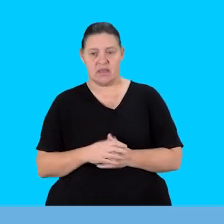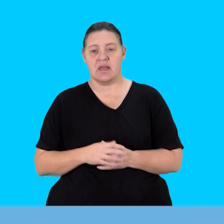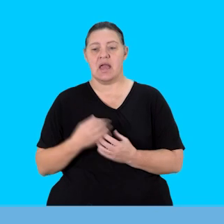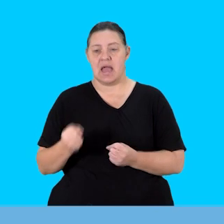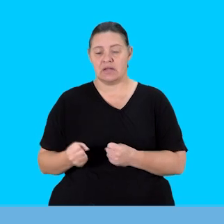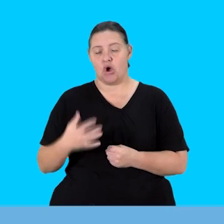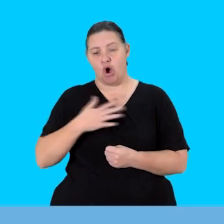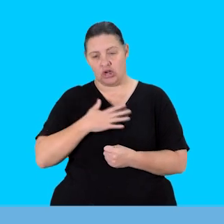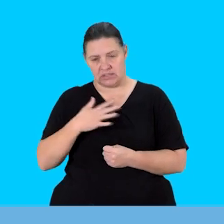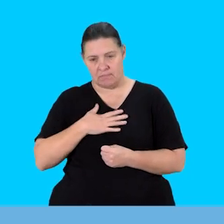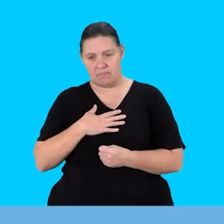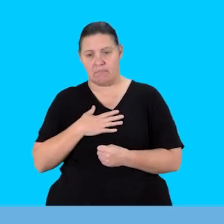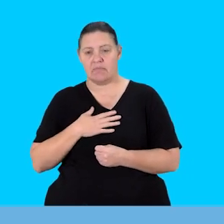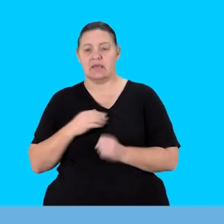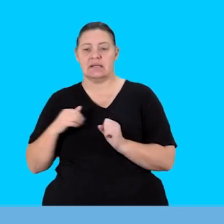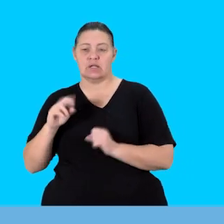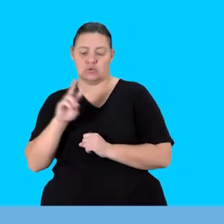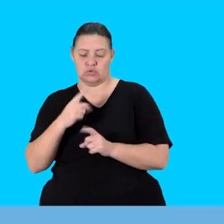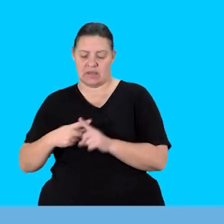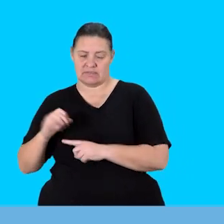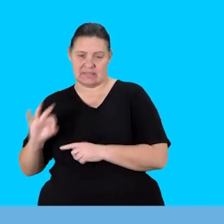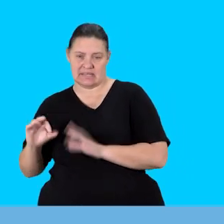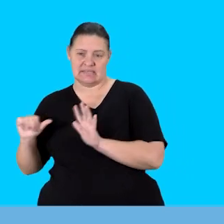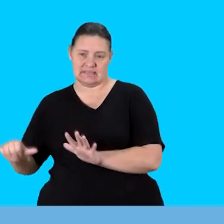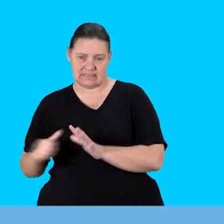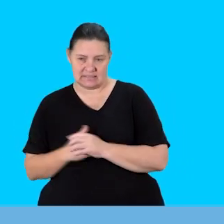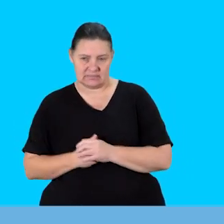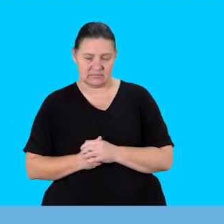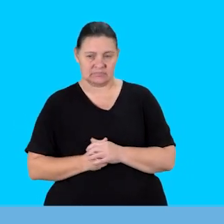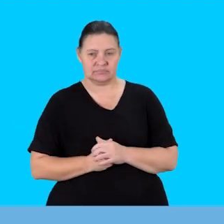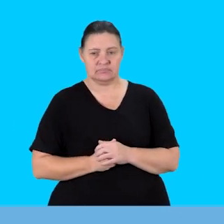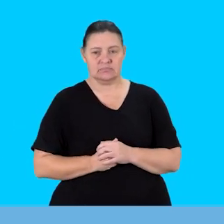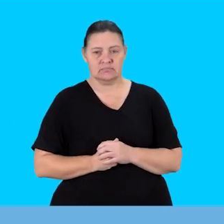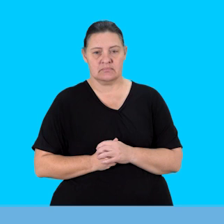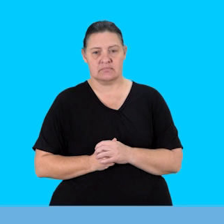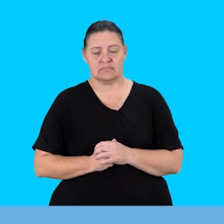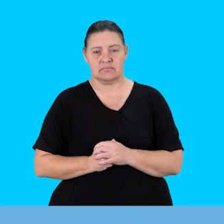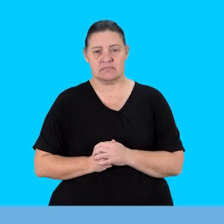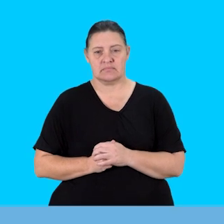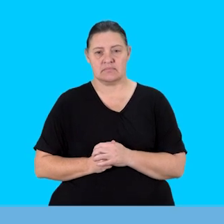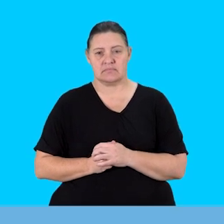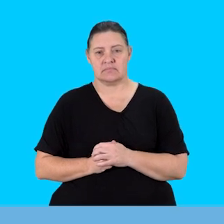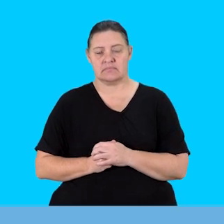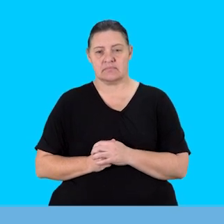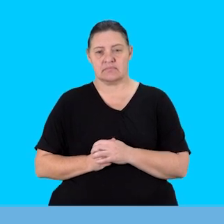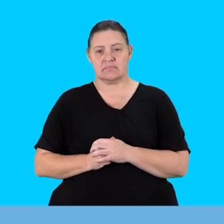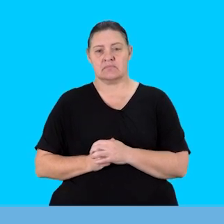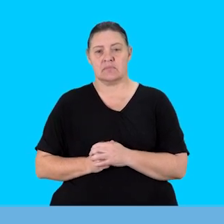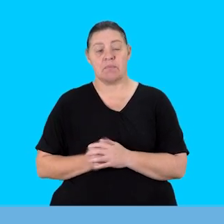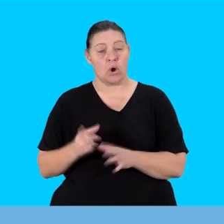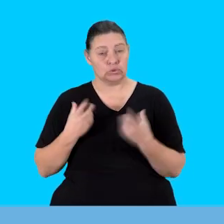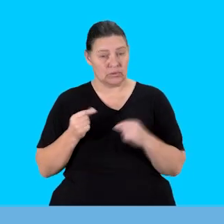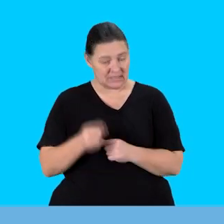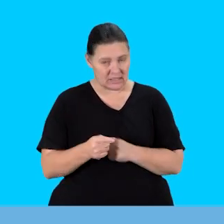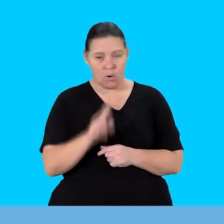2, and then oxygen, 2 times 3 is 6. So our oxygen is going to be 6. And